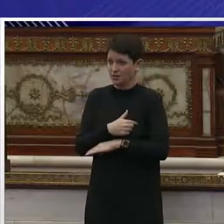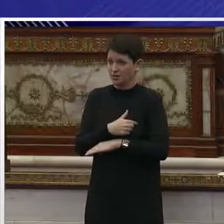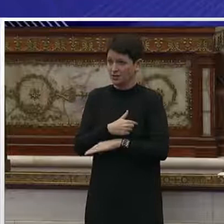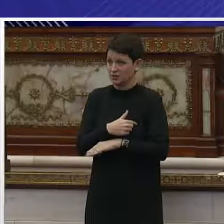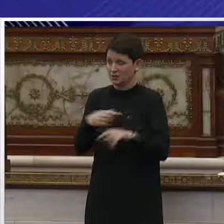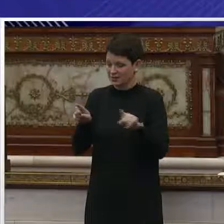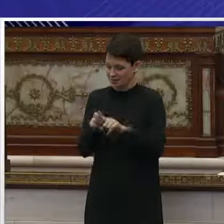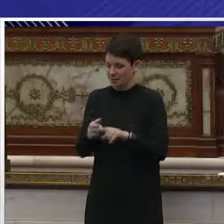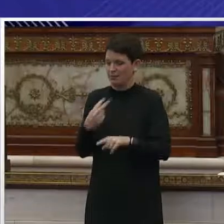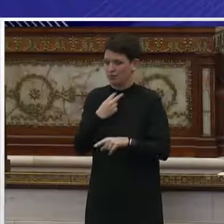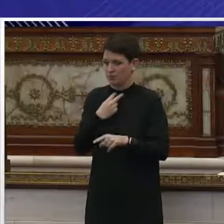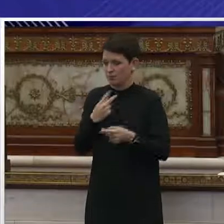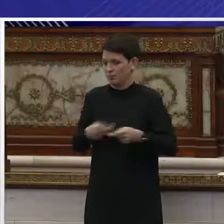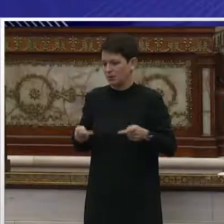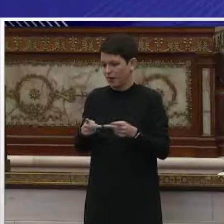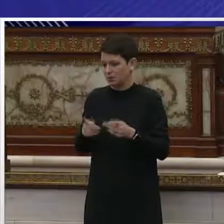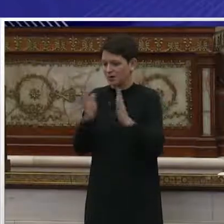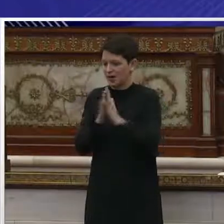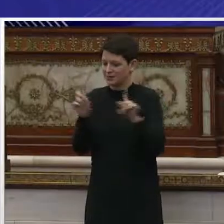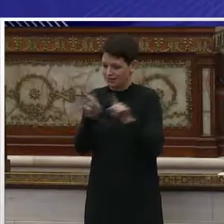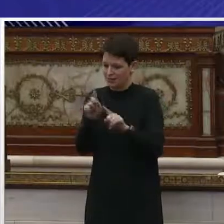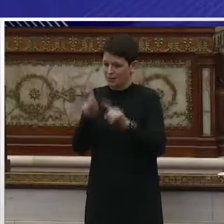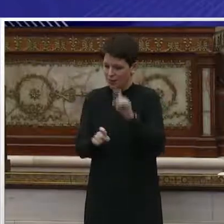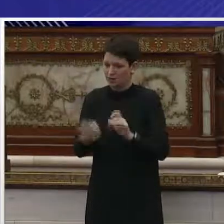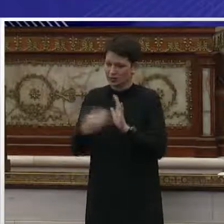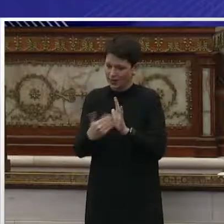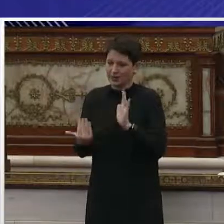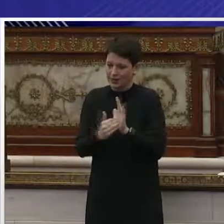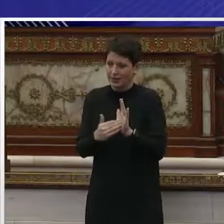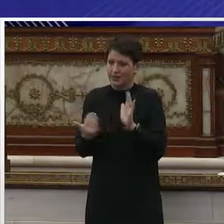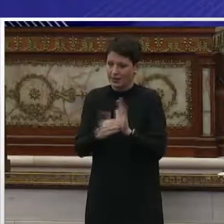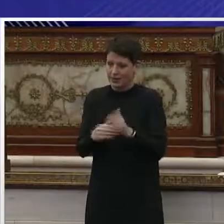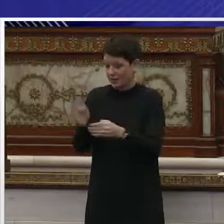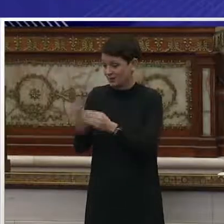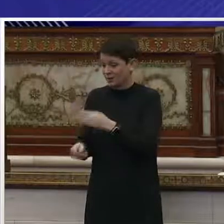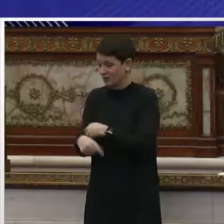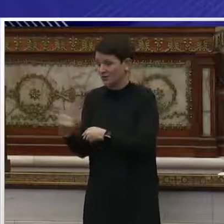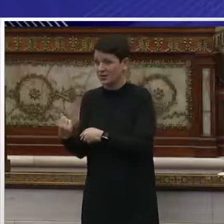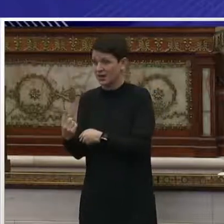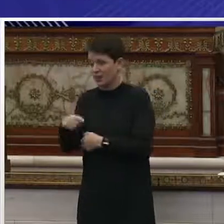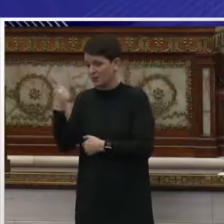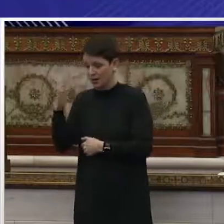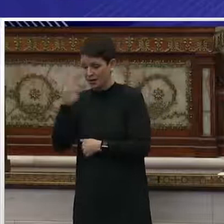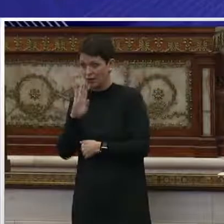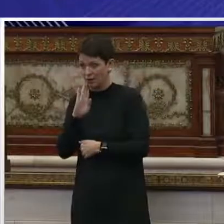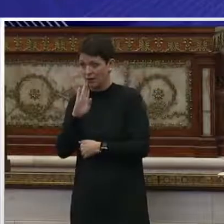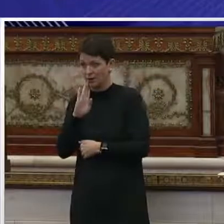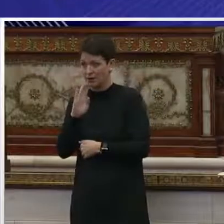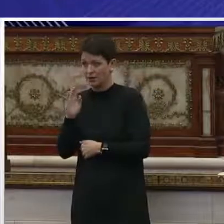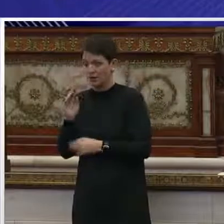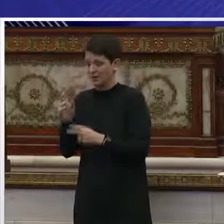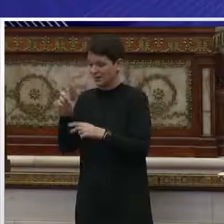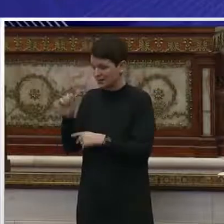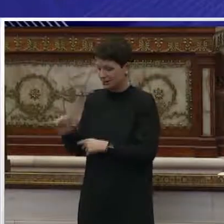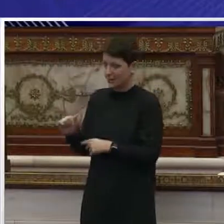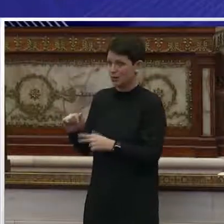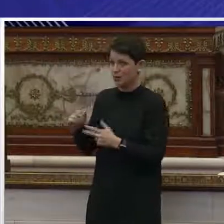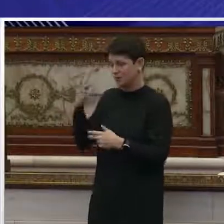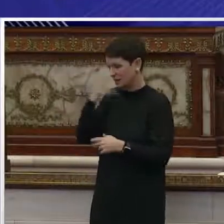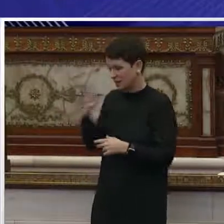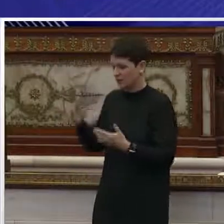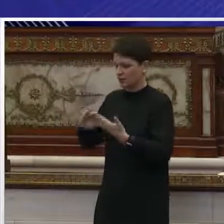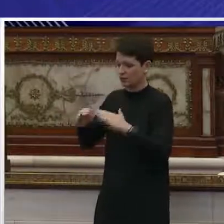the same place where we ask these same questions over and over. And at the end of the day, Black and brown, disabled,